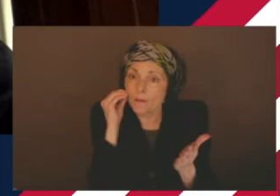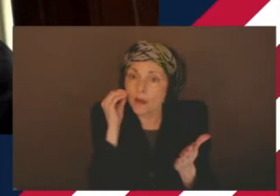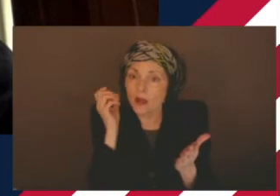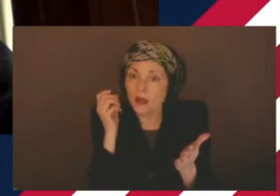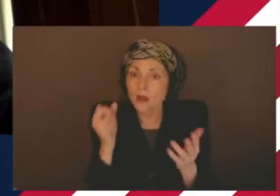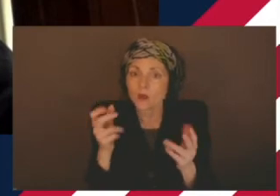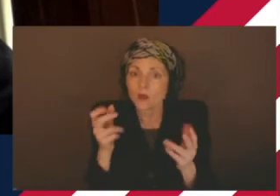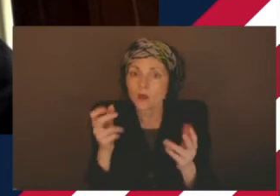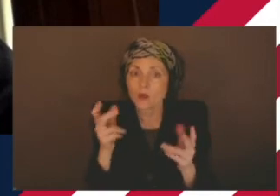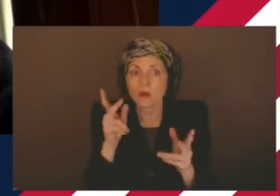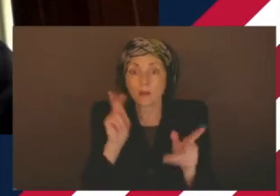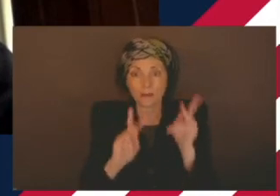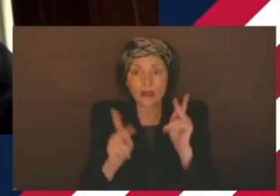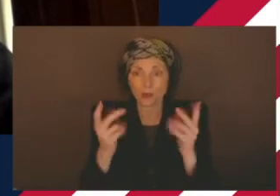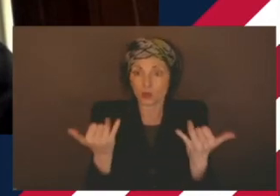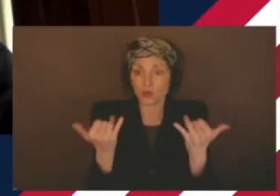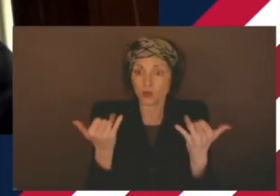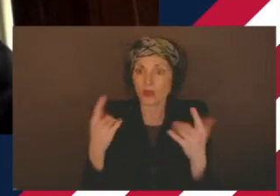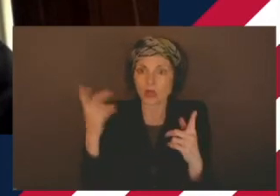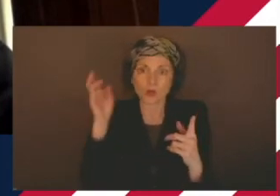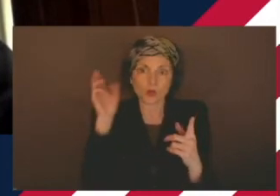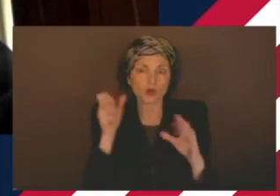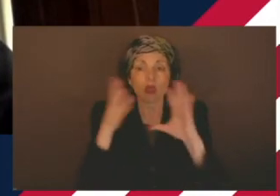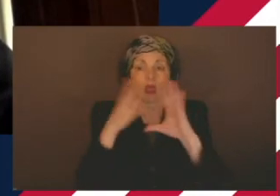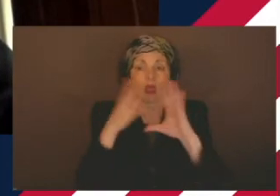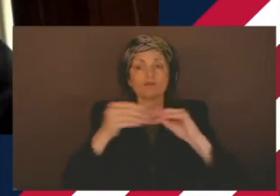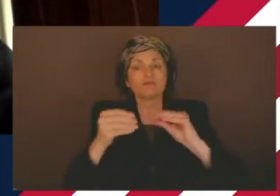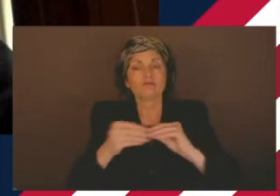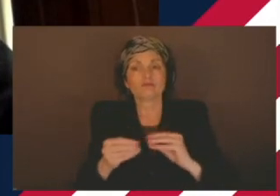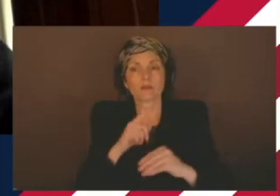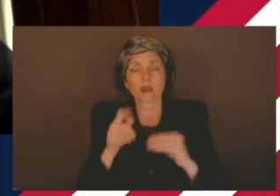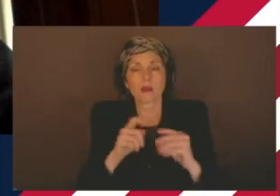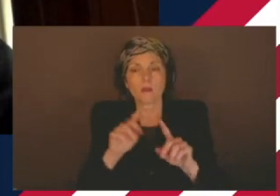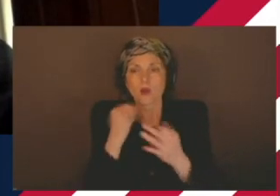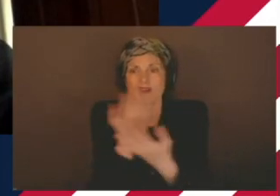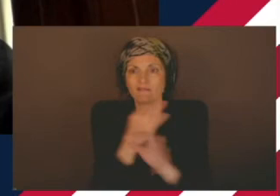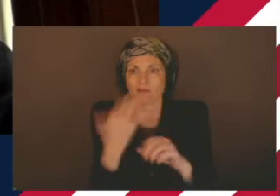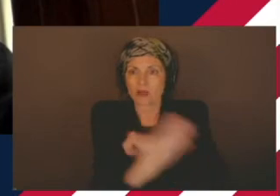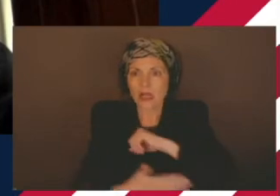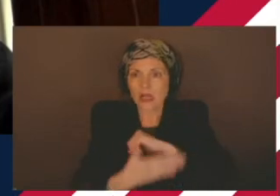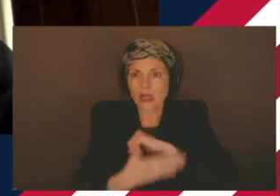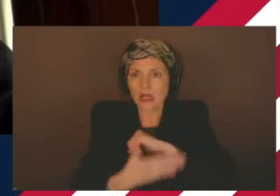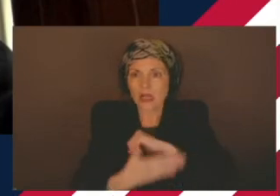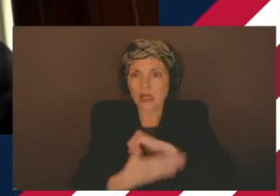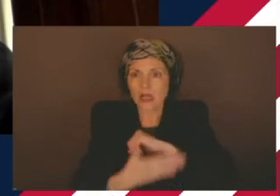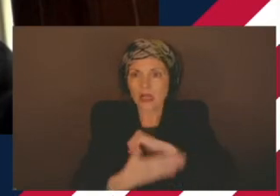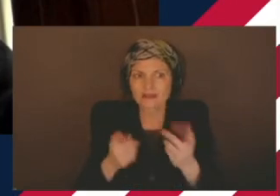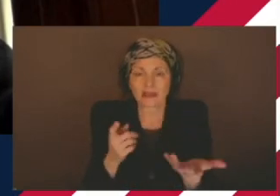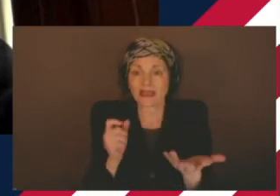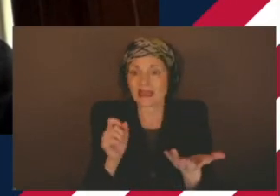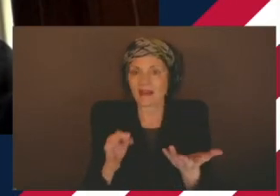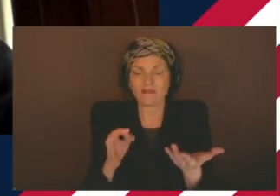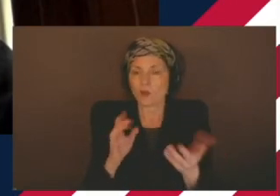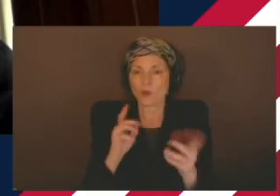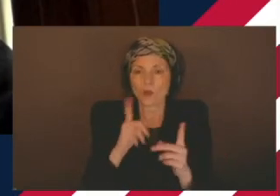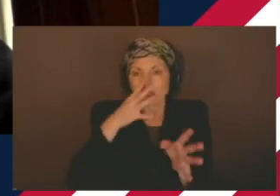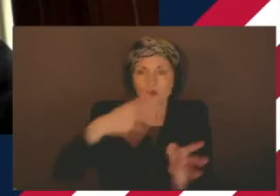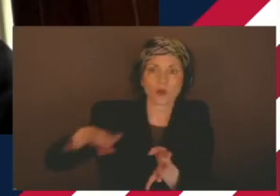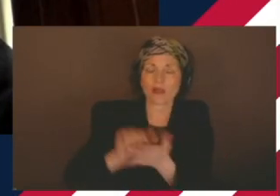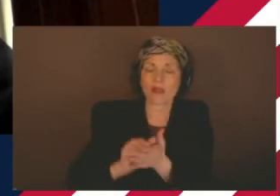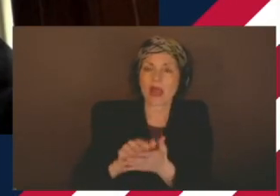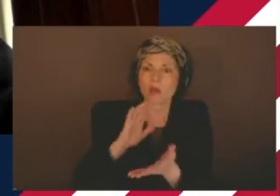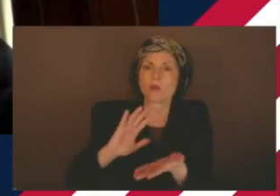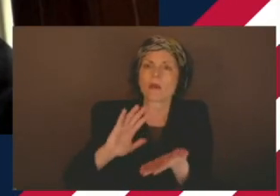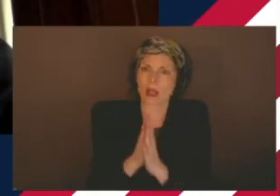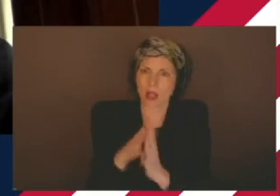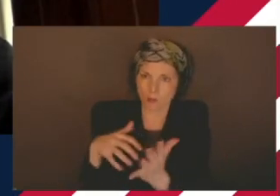to. Cracks in our democracy not only weaken us, but create vulnerabilities for autocrats to exploit. Strengthening our free press,